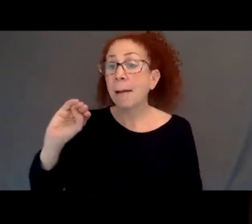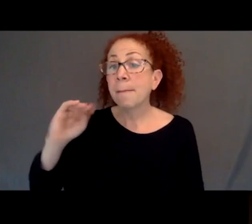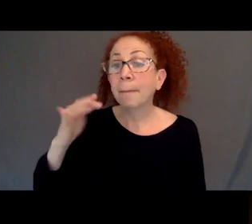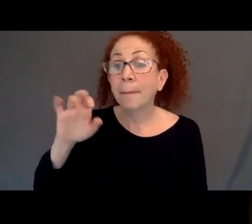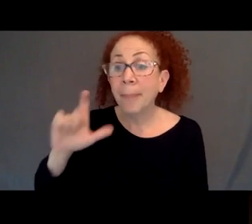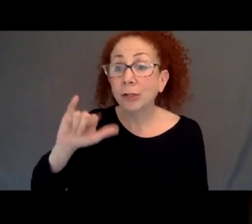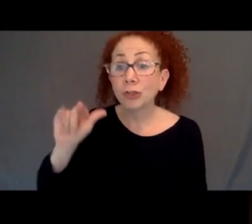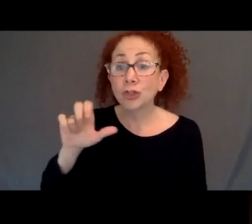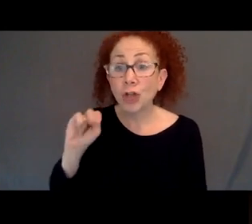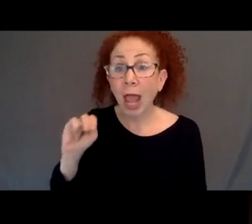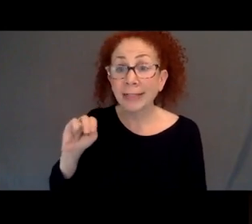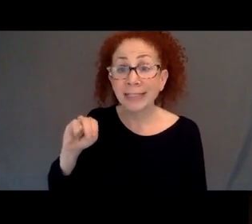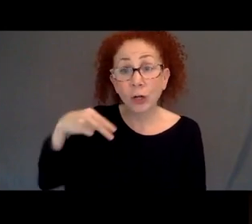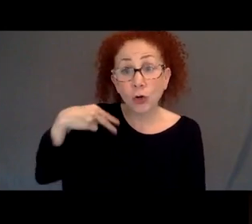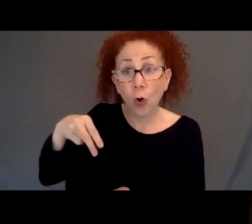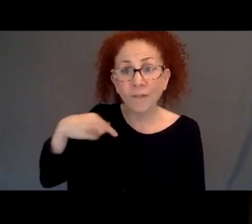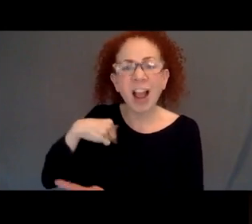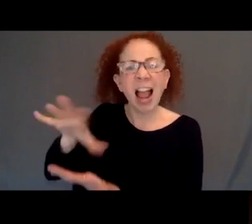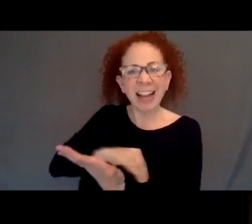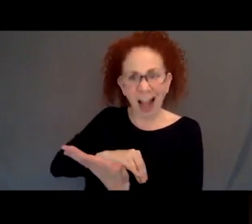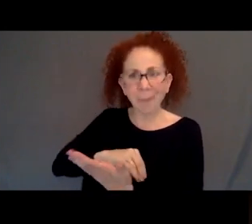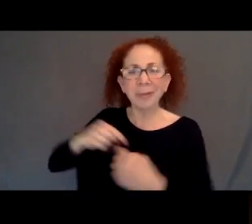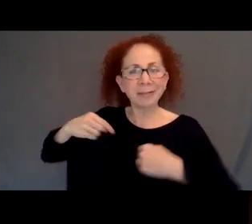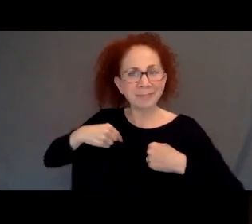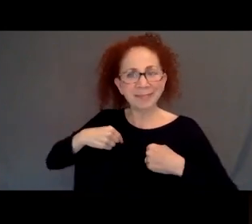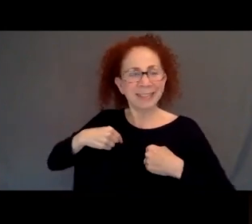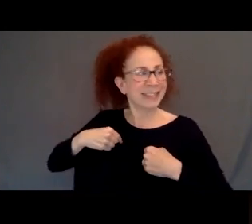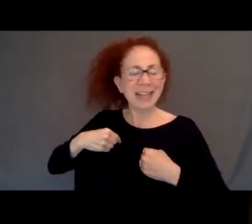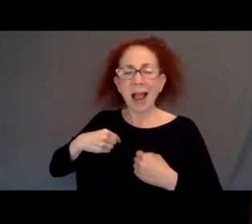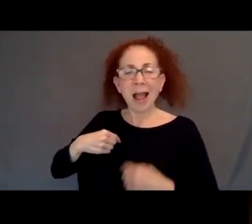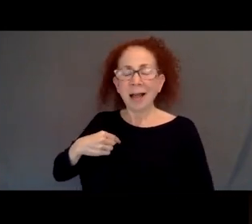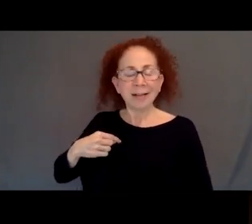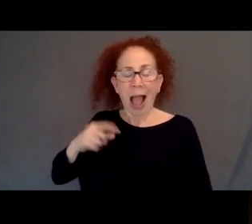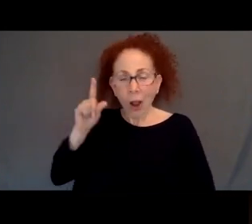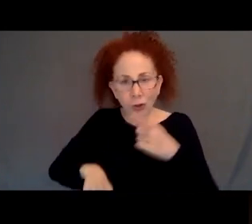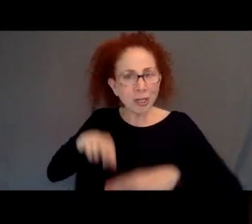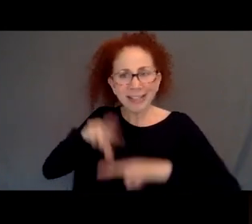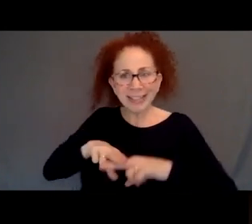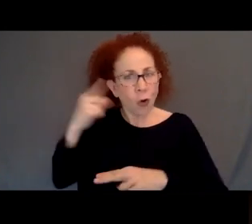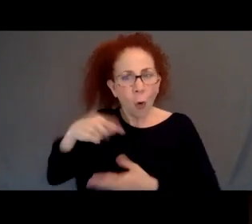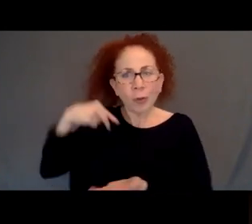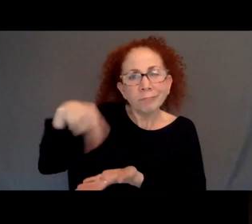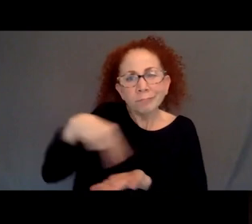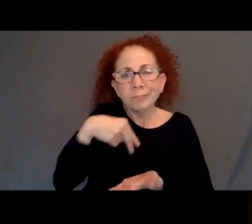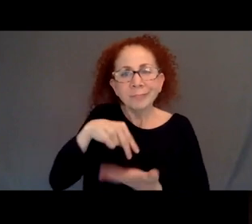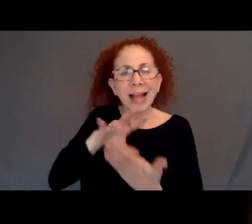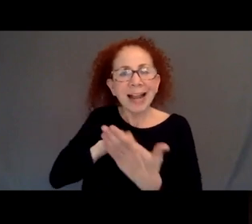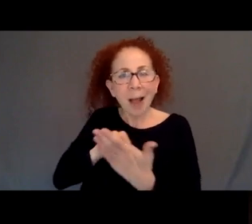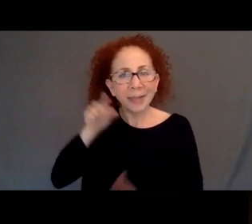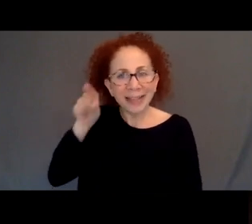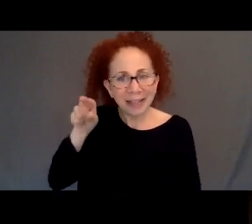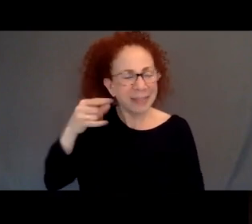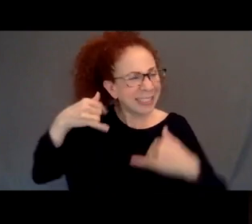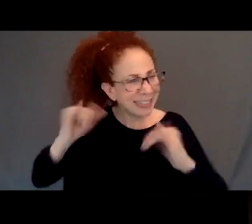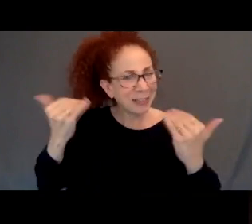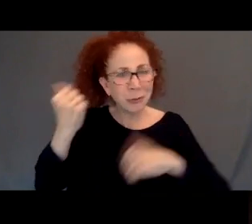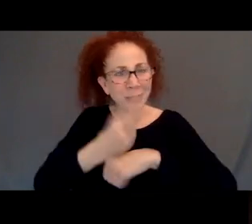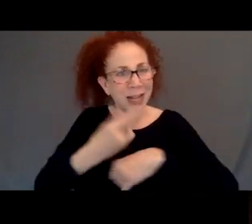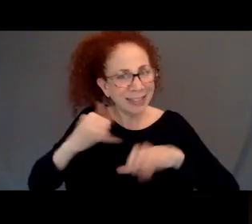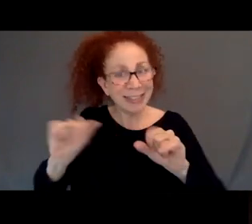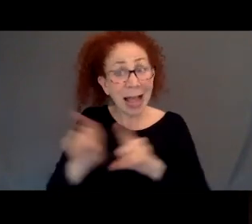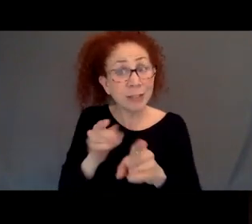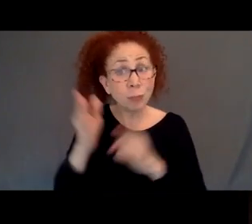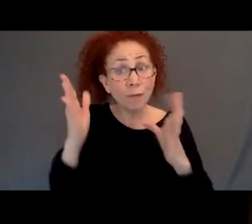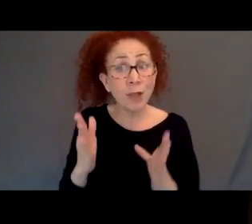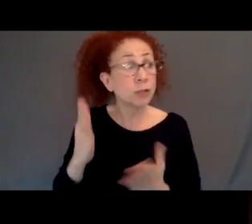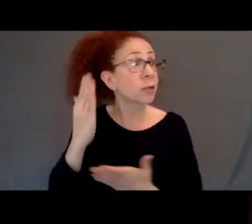Jackson choreography around the house. My mom, you couldn't get me to sit down. So that just stuck with me even up until now in my professional career.